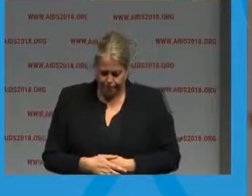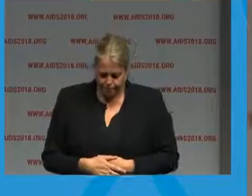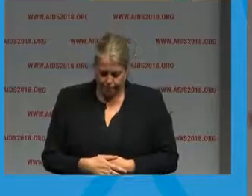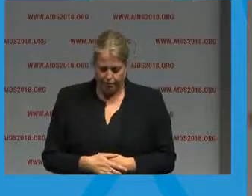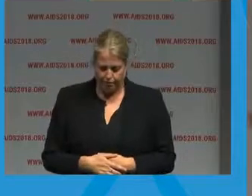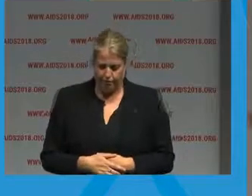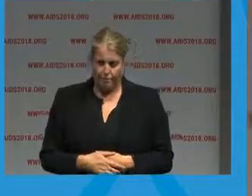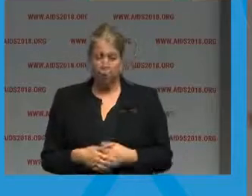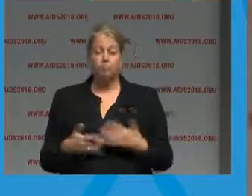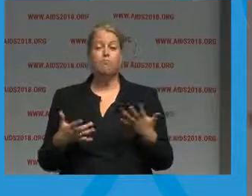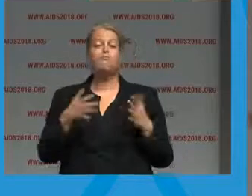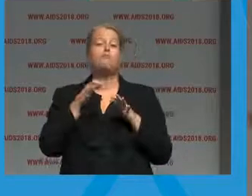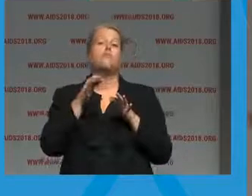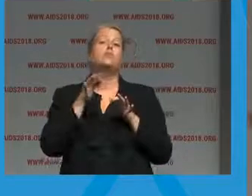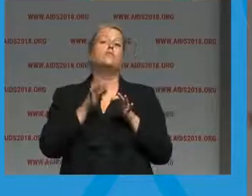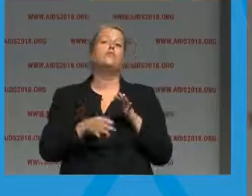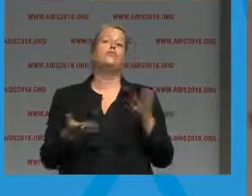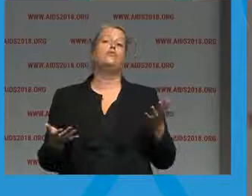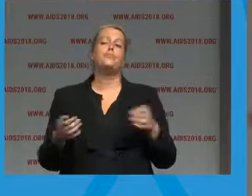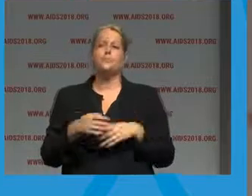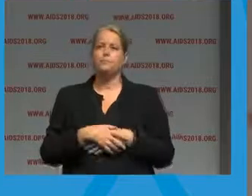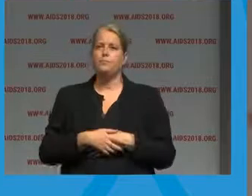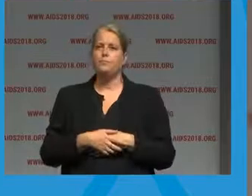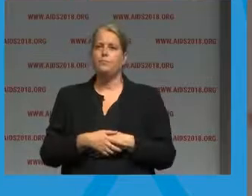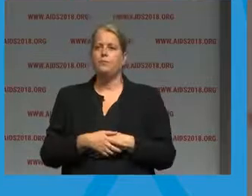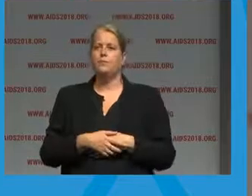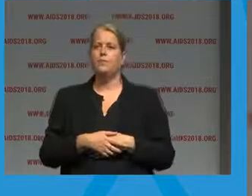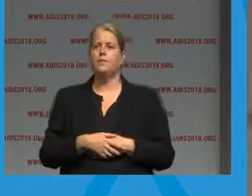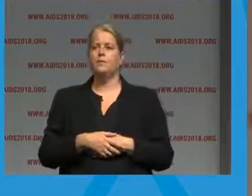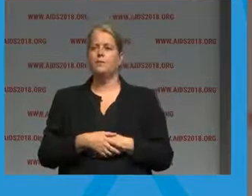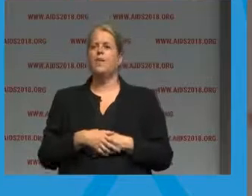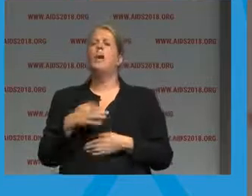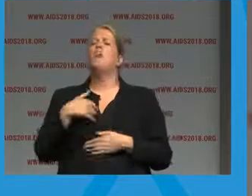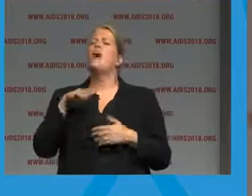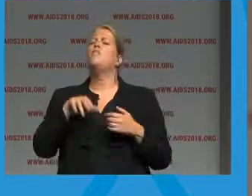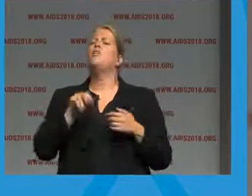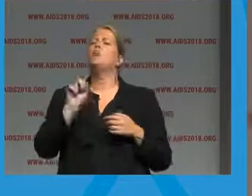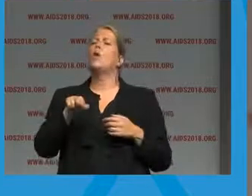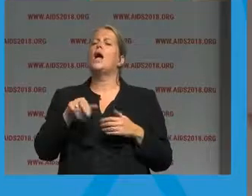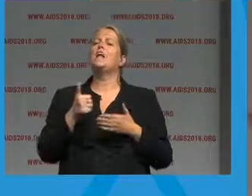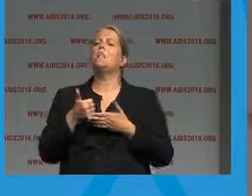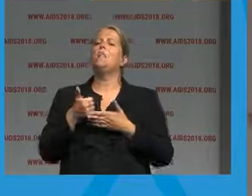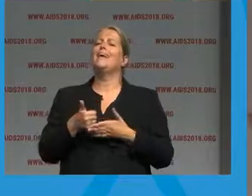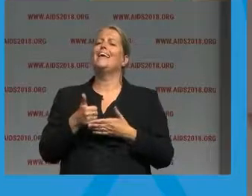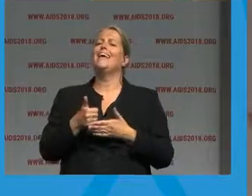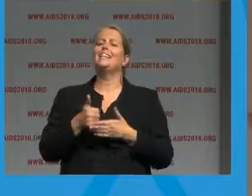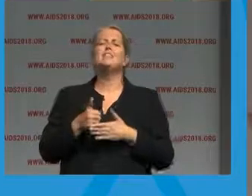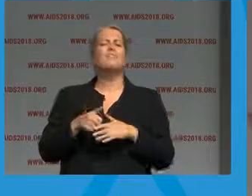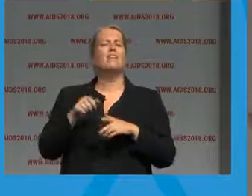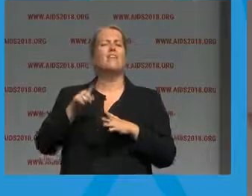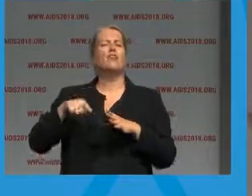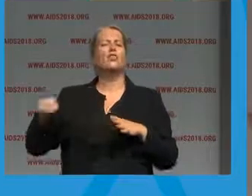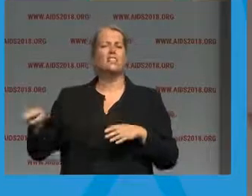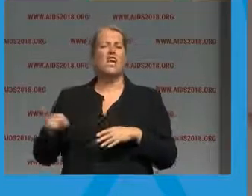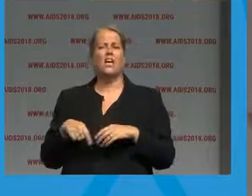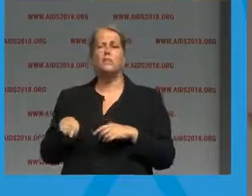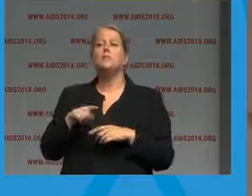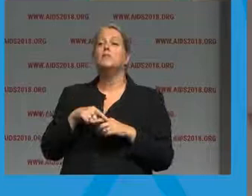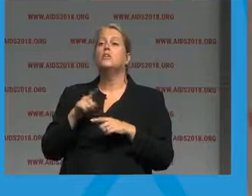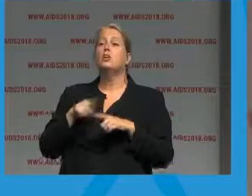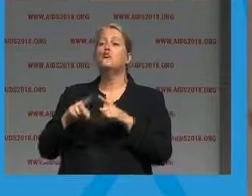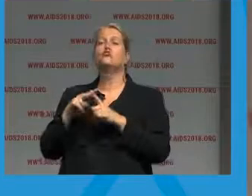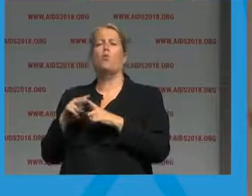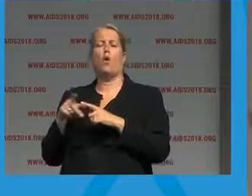We also have, we heard that there's a simple urine-based rapid TB diagnostic called LAMP, which is available, and it